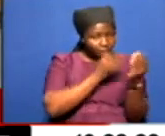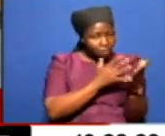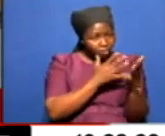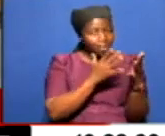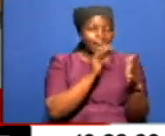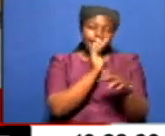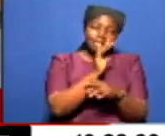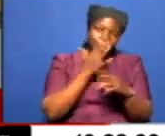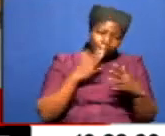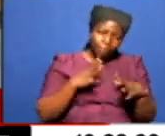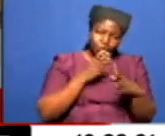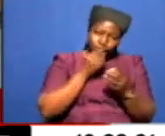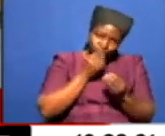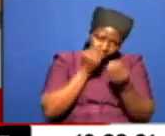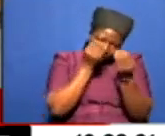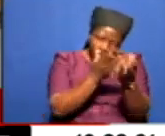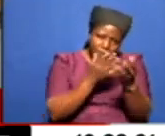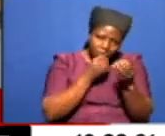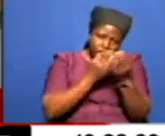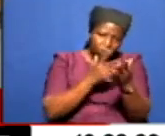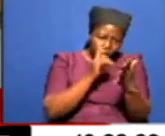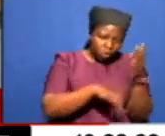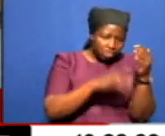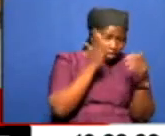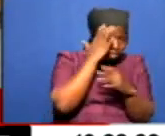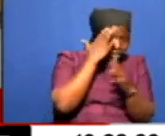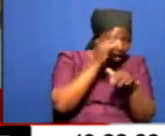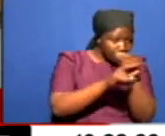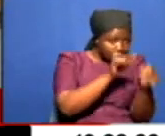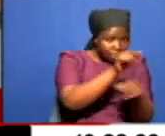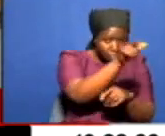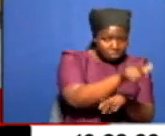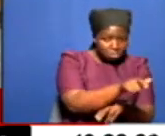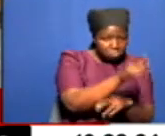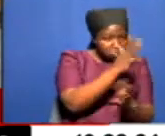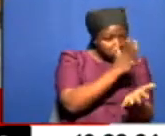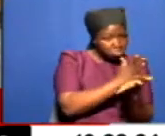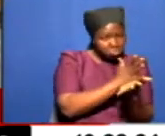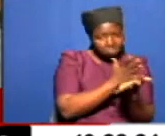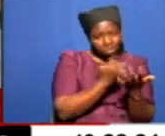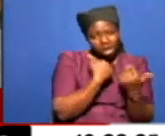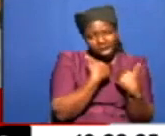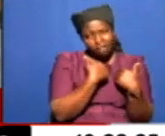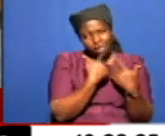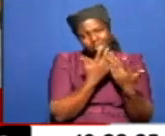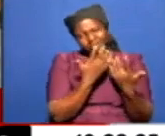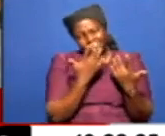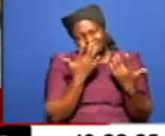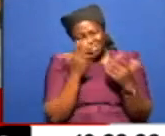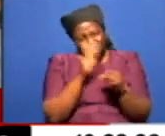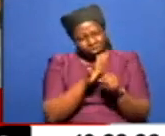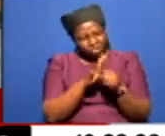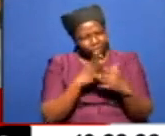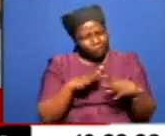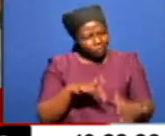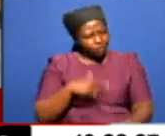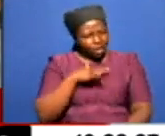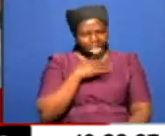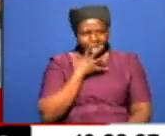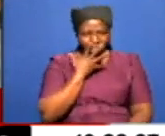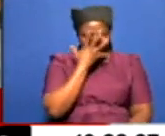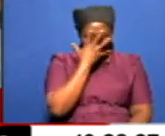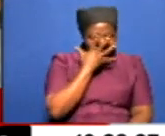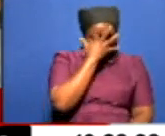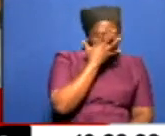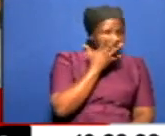information that they know about this person, yes, they kind of, a lot of people shy from that, and that breeds